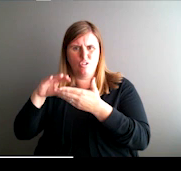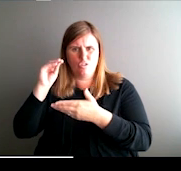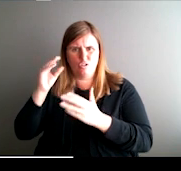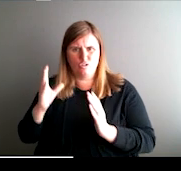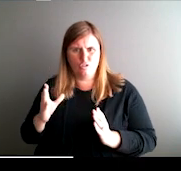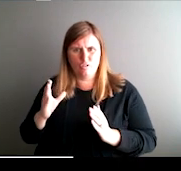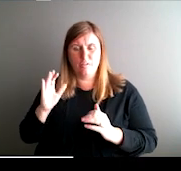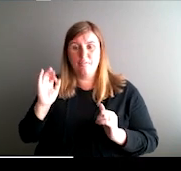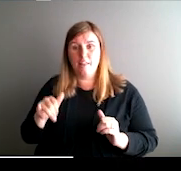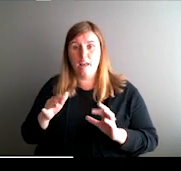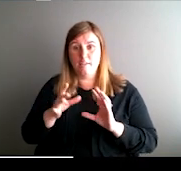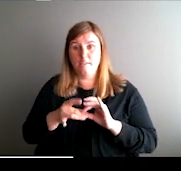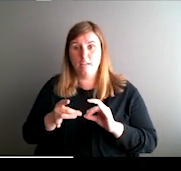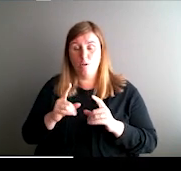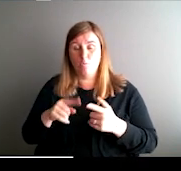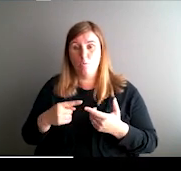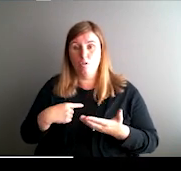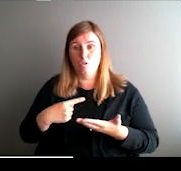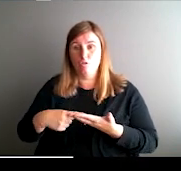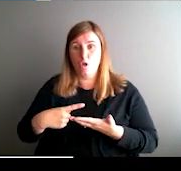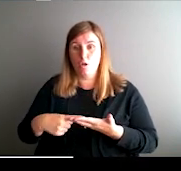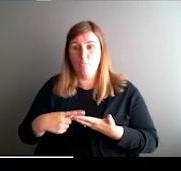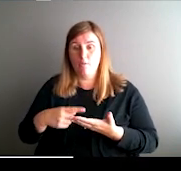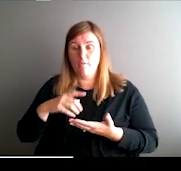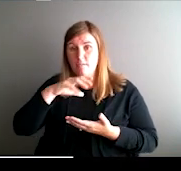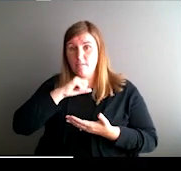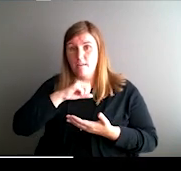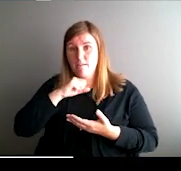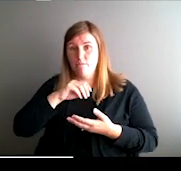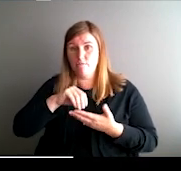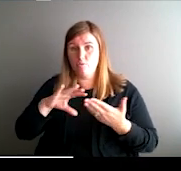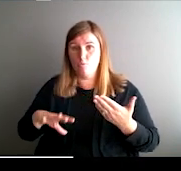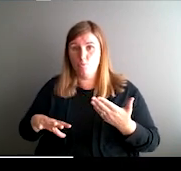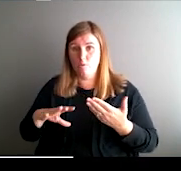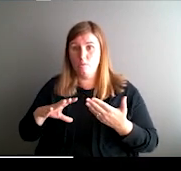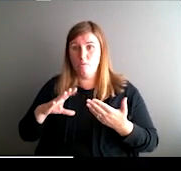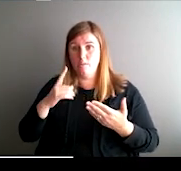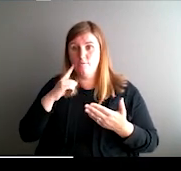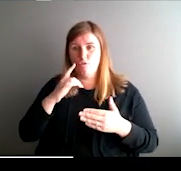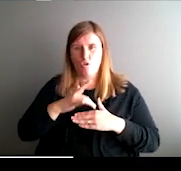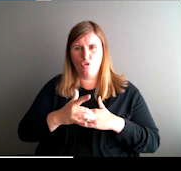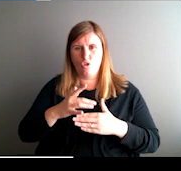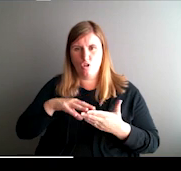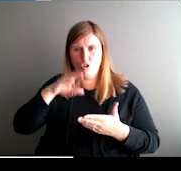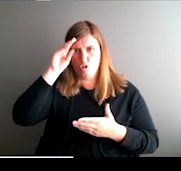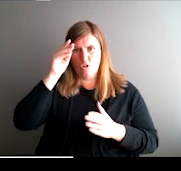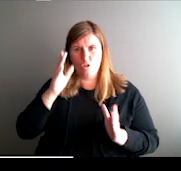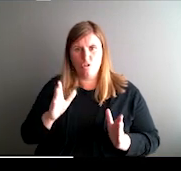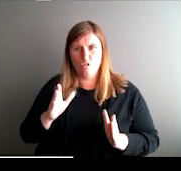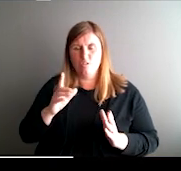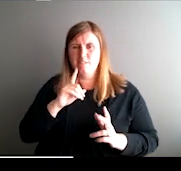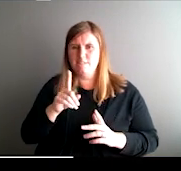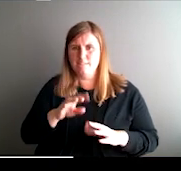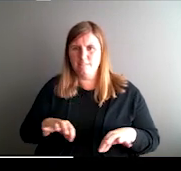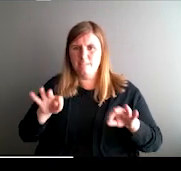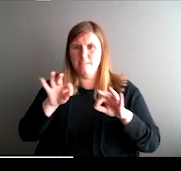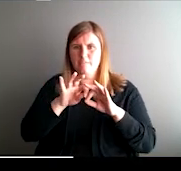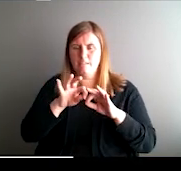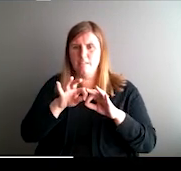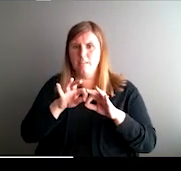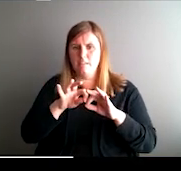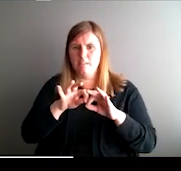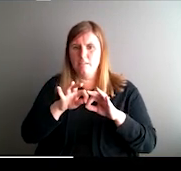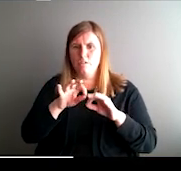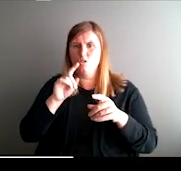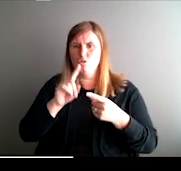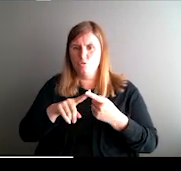That said, when we talk about the age of the student, and especially for early learners, it is significantly important